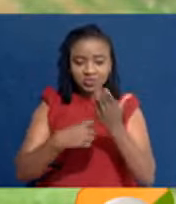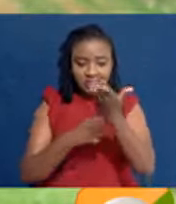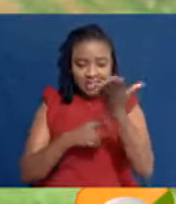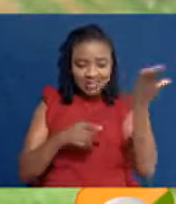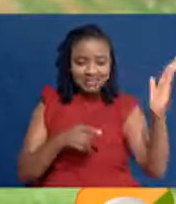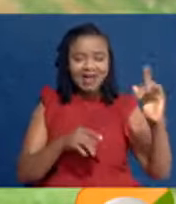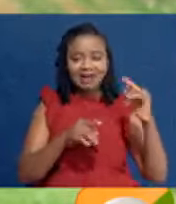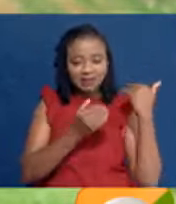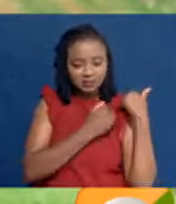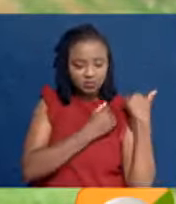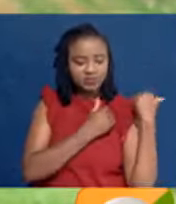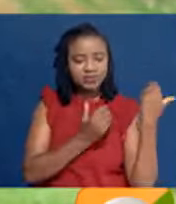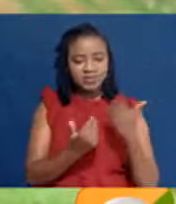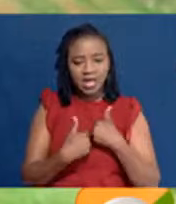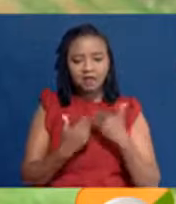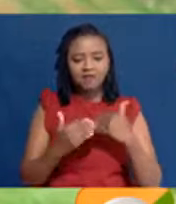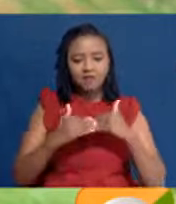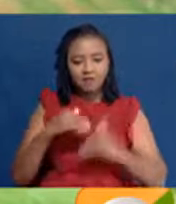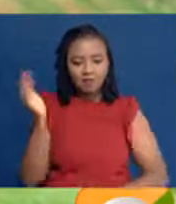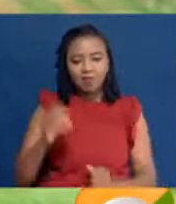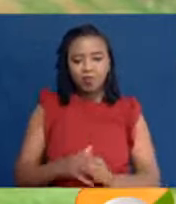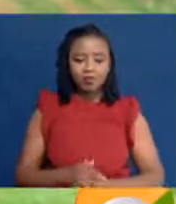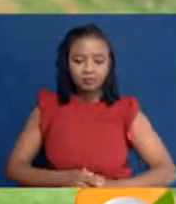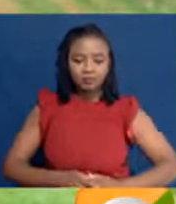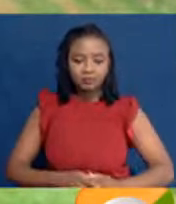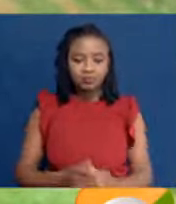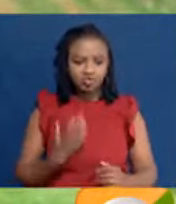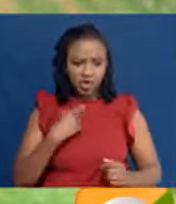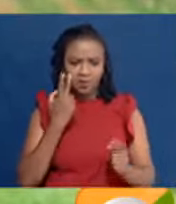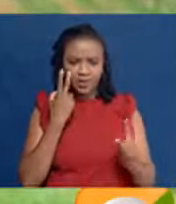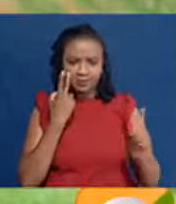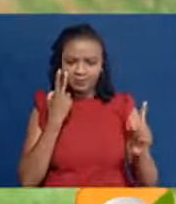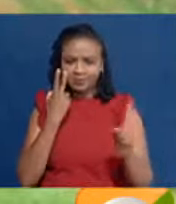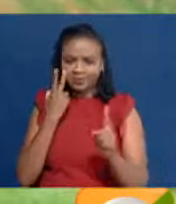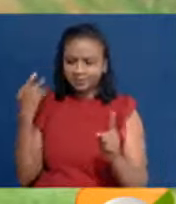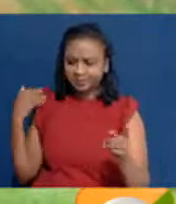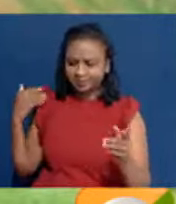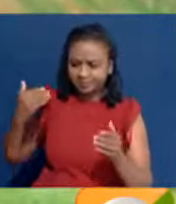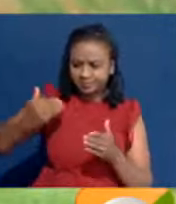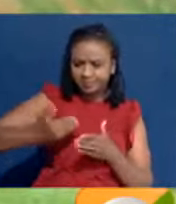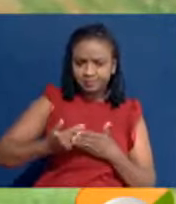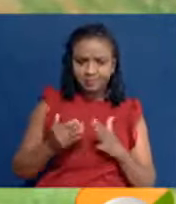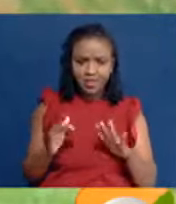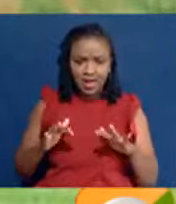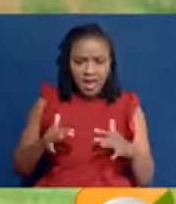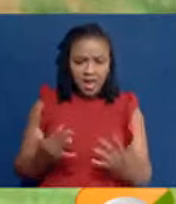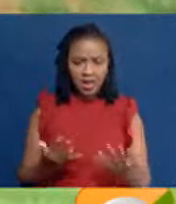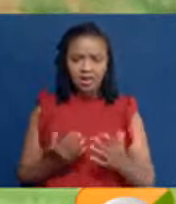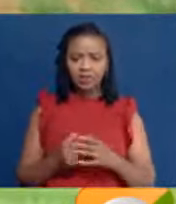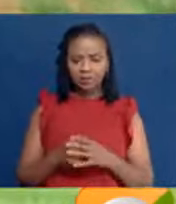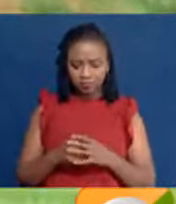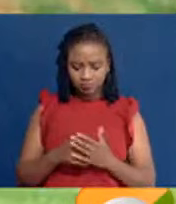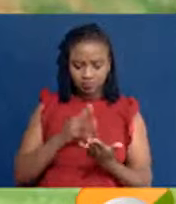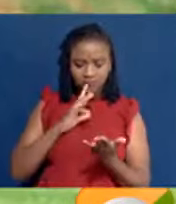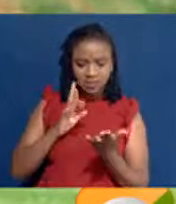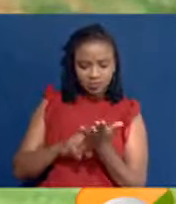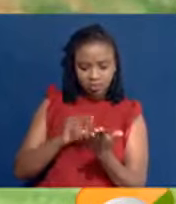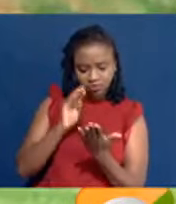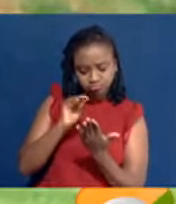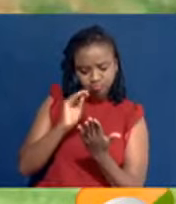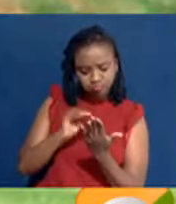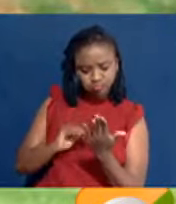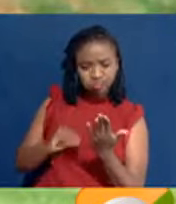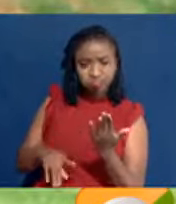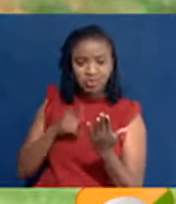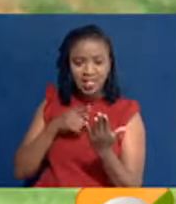global stocktake is exactly that. It's taking stock of how are we doing so far. Not so good. So let's see. Accountability